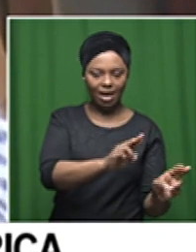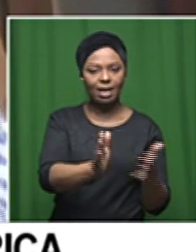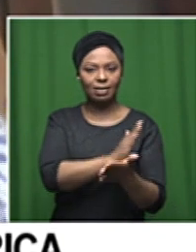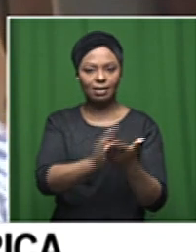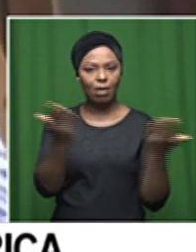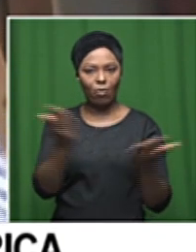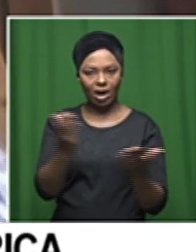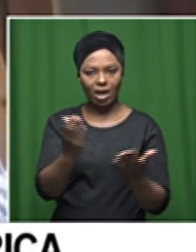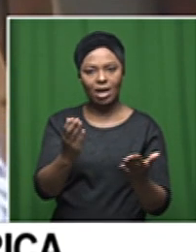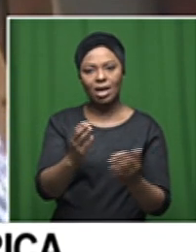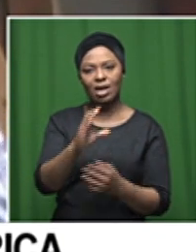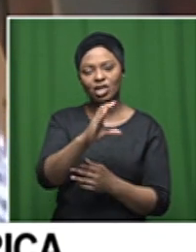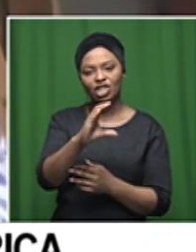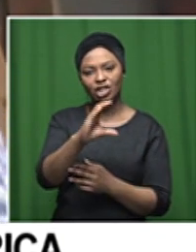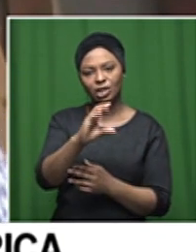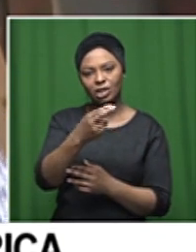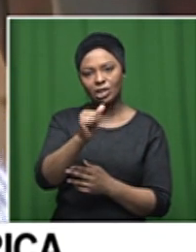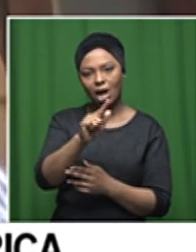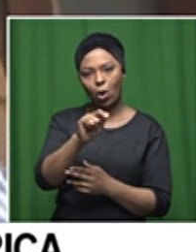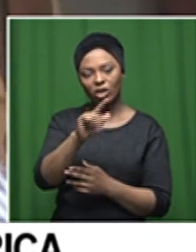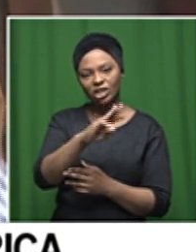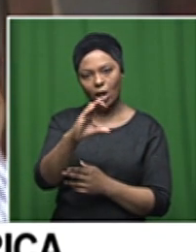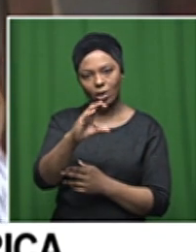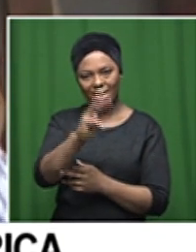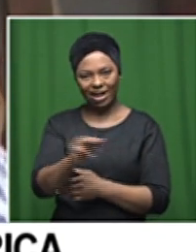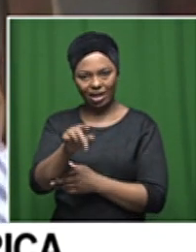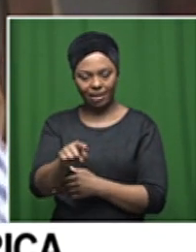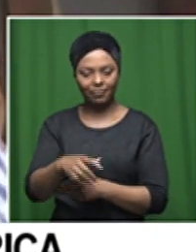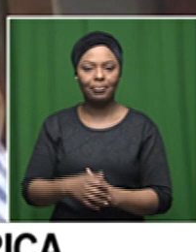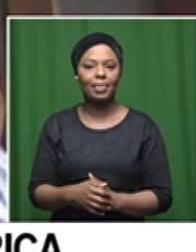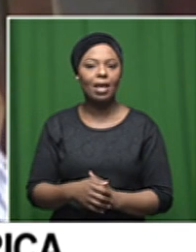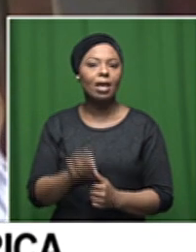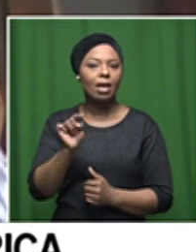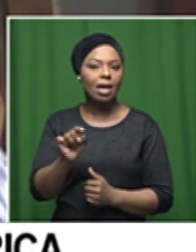as we do that over the years, we have also then started